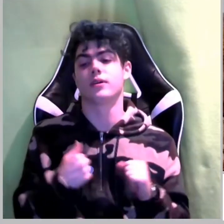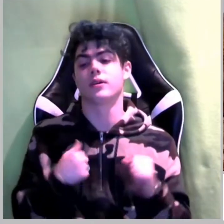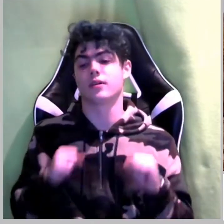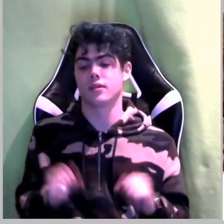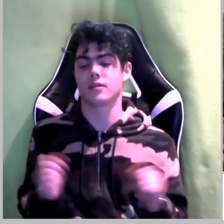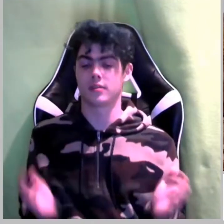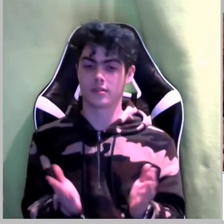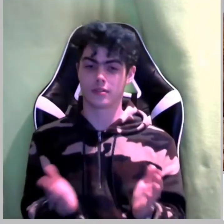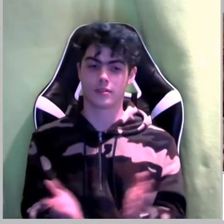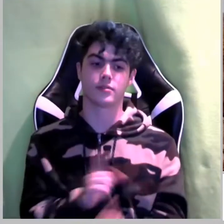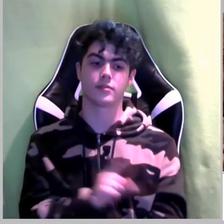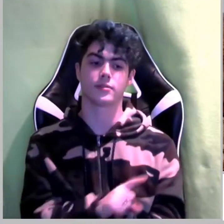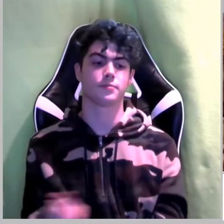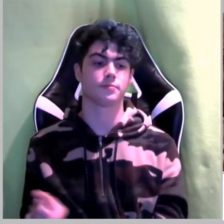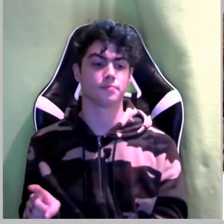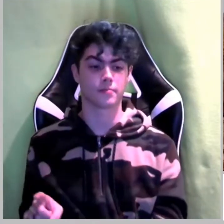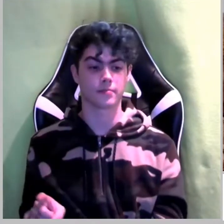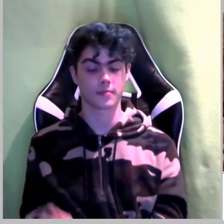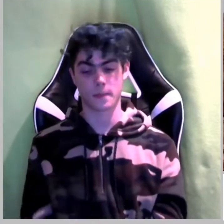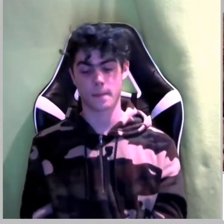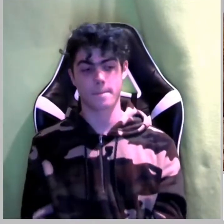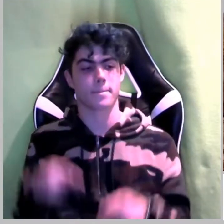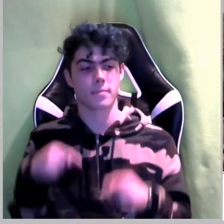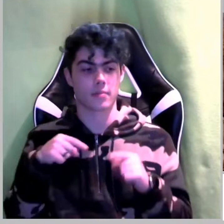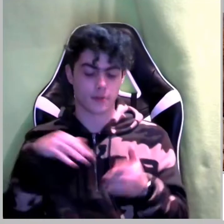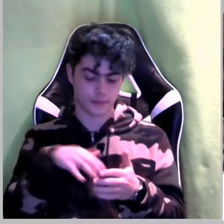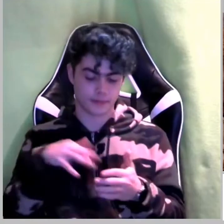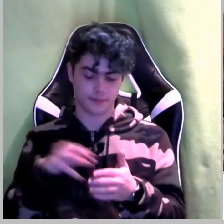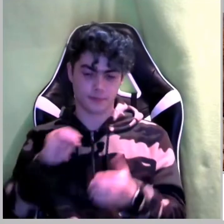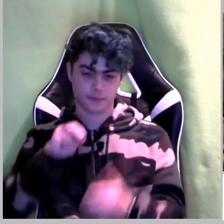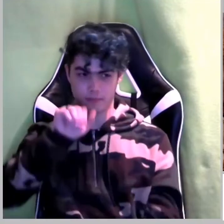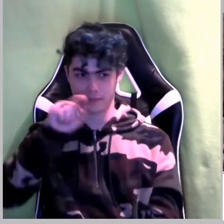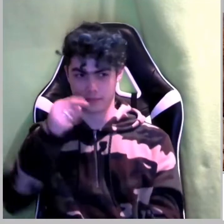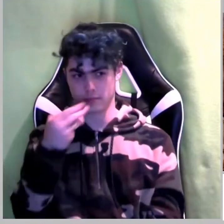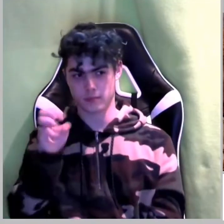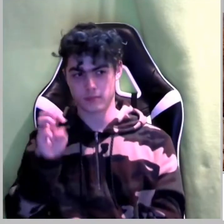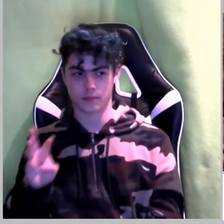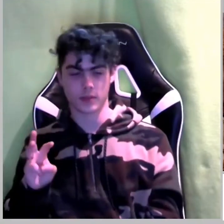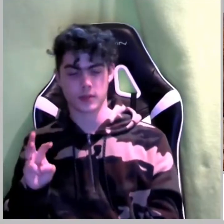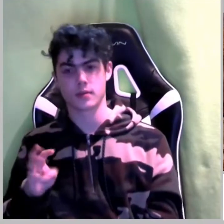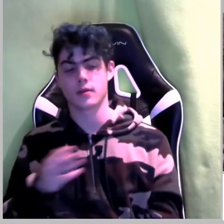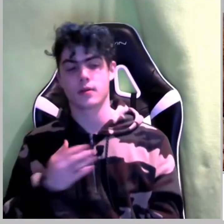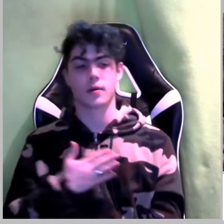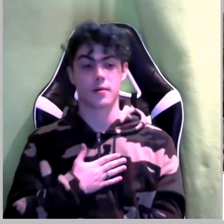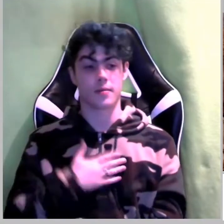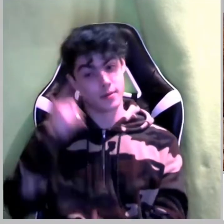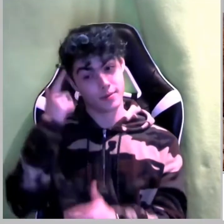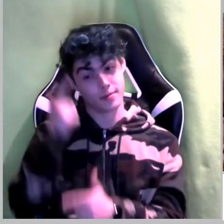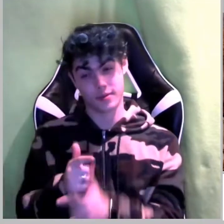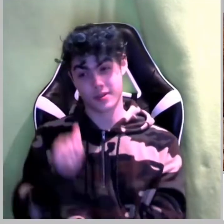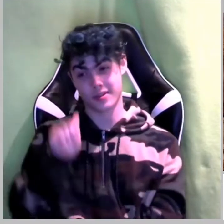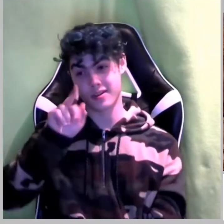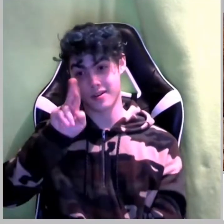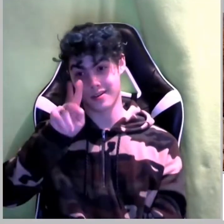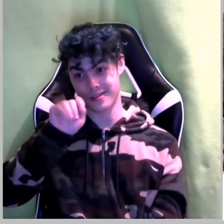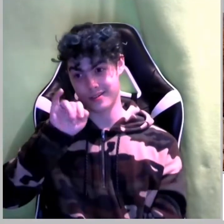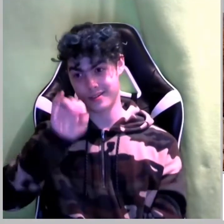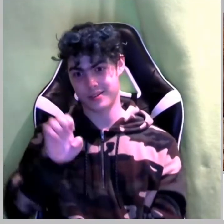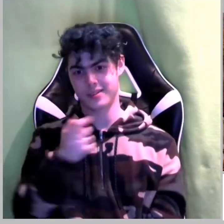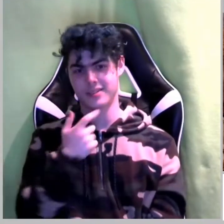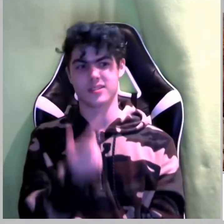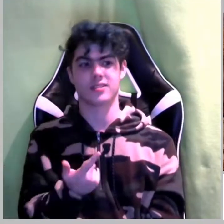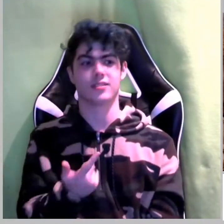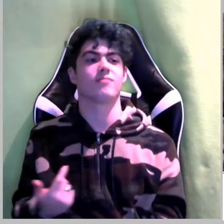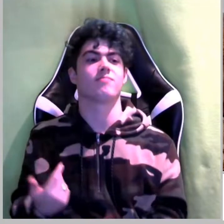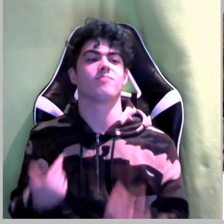So, as we look into Matthew, as my dear brother Artie used to say, there's so much meat here. I